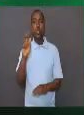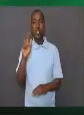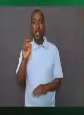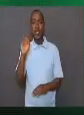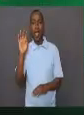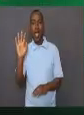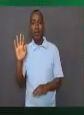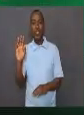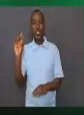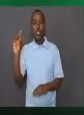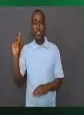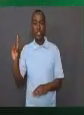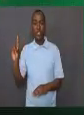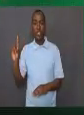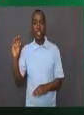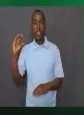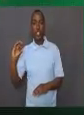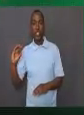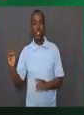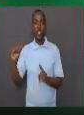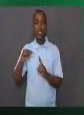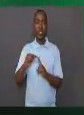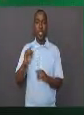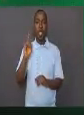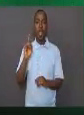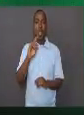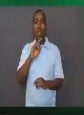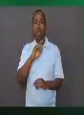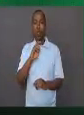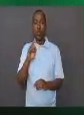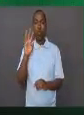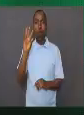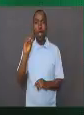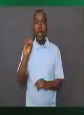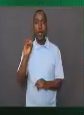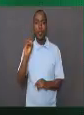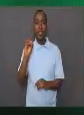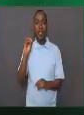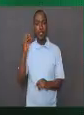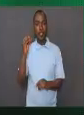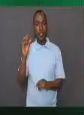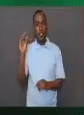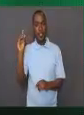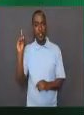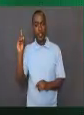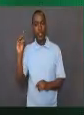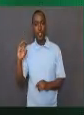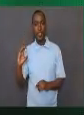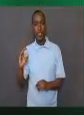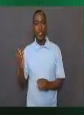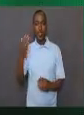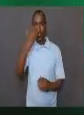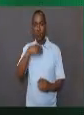135 degrees Celsius to 150 degrees Celsius.